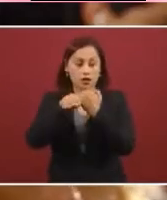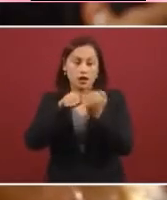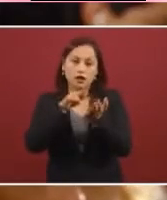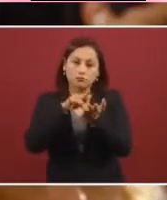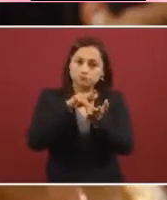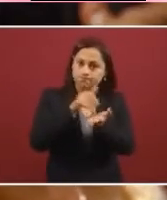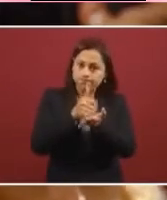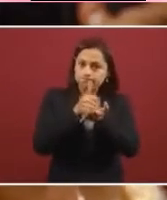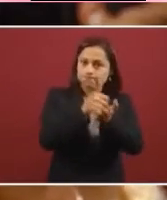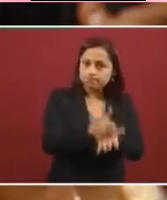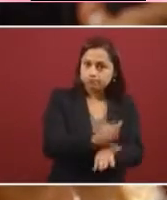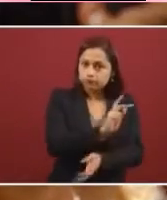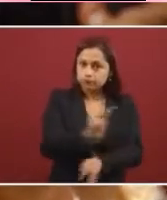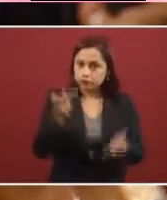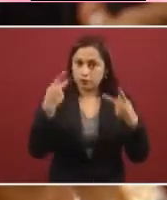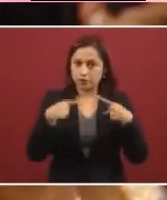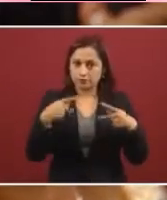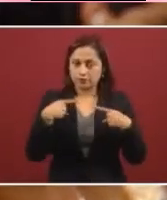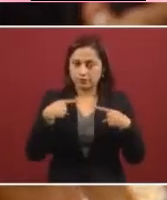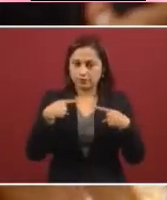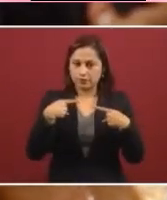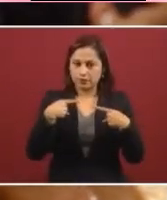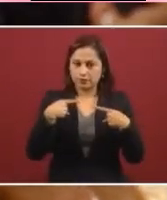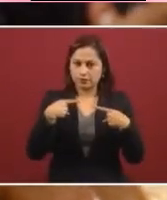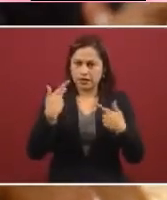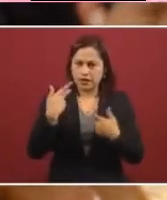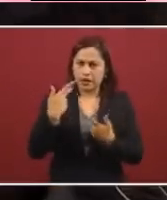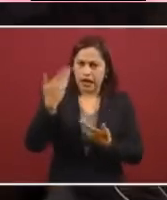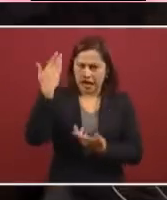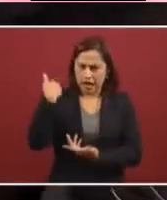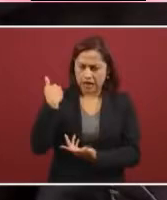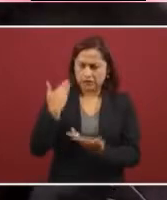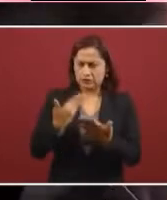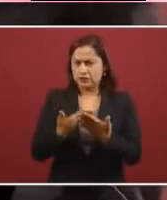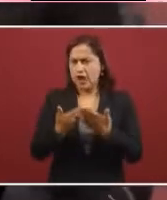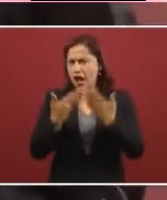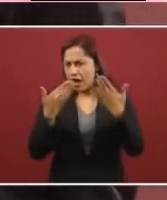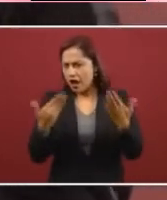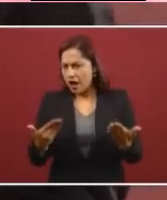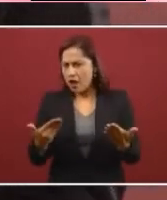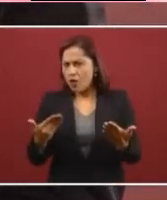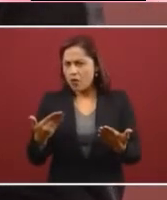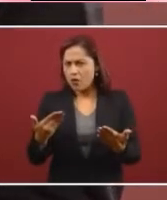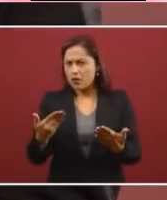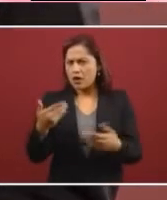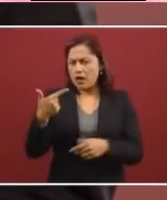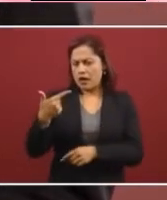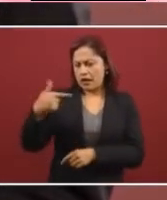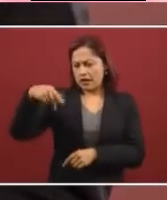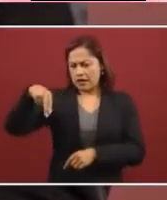anyone who conducted on the roads. Will they continue to have the